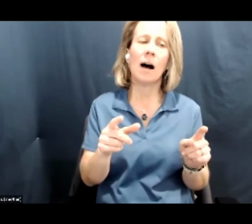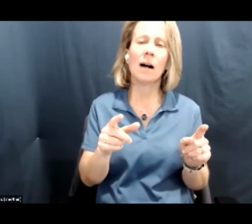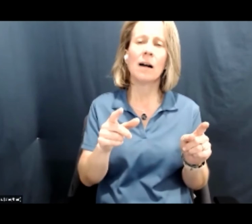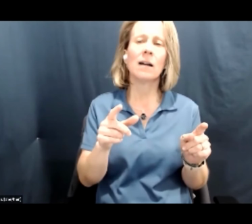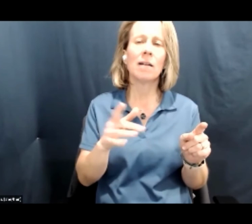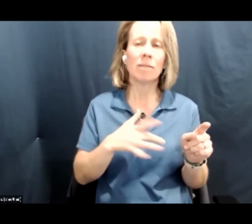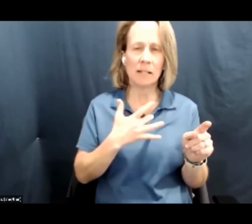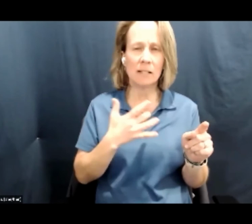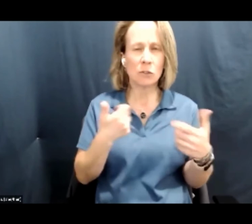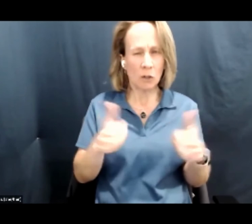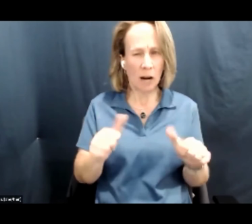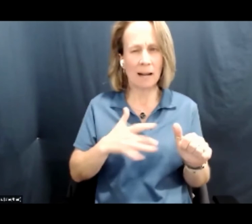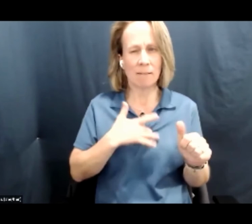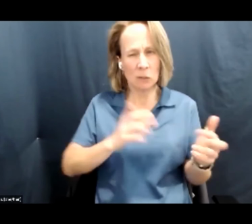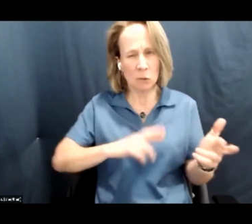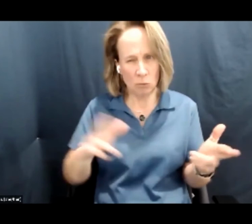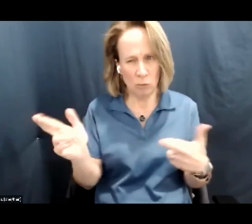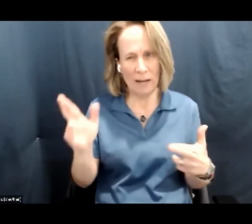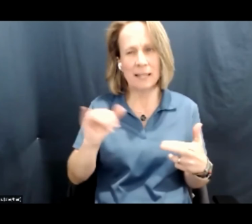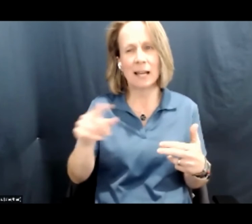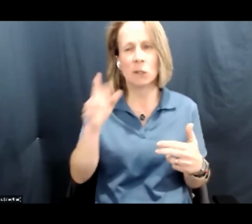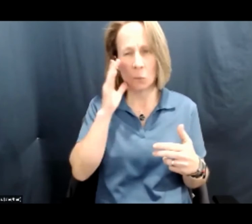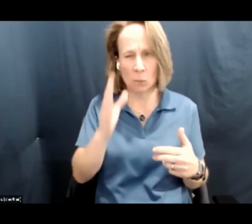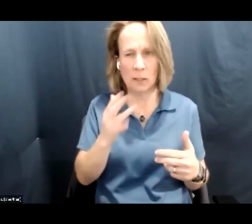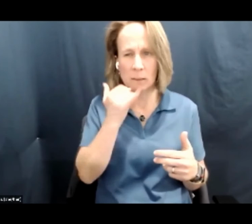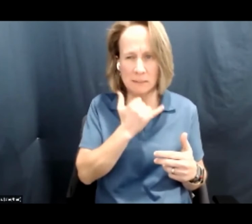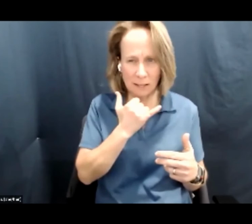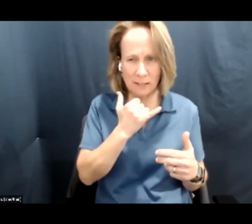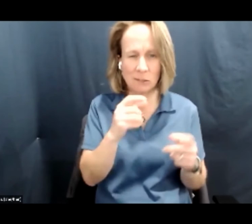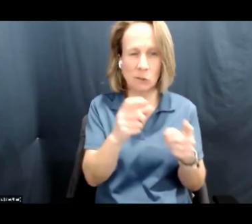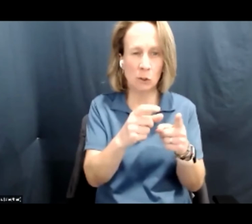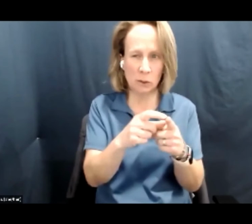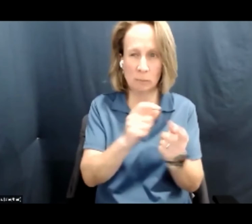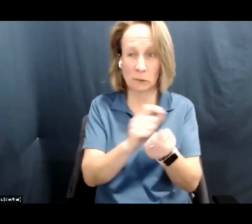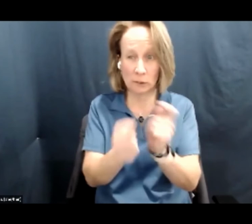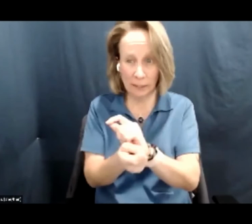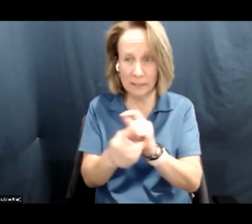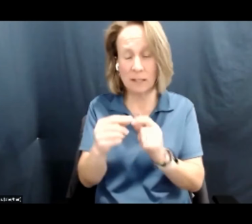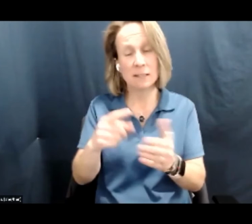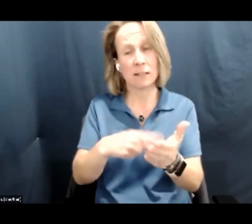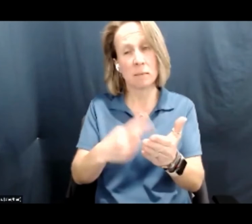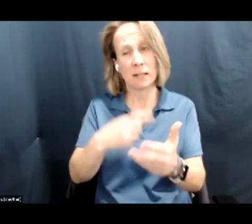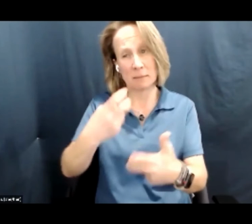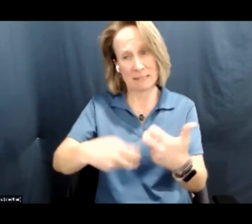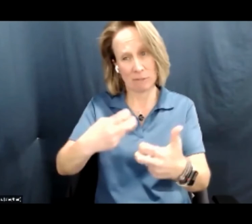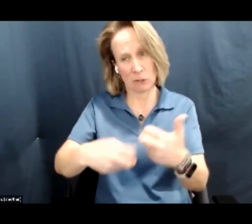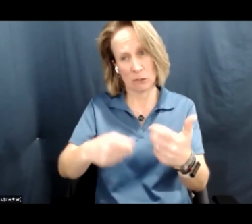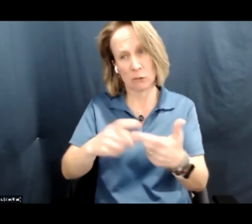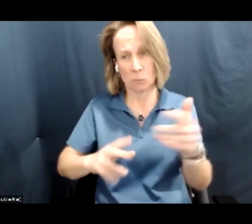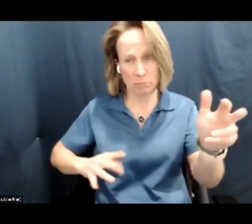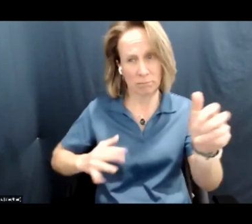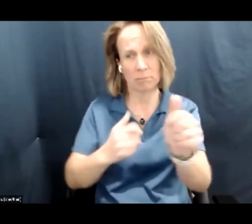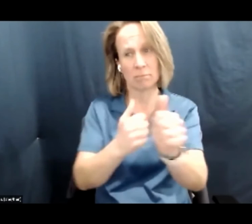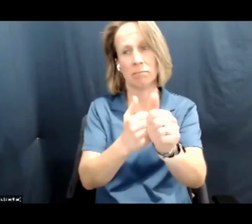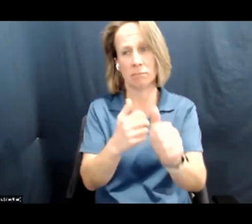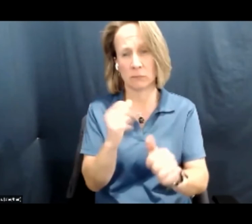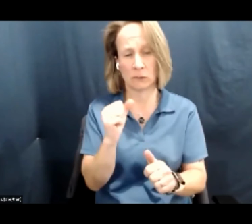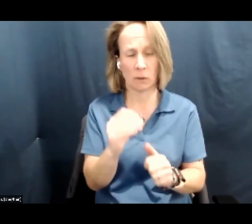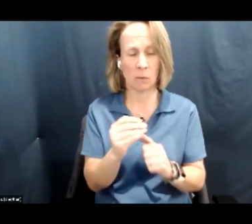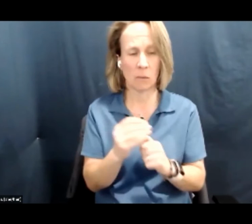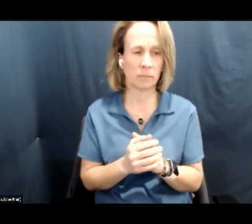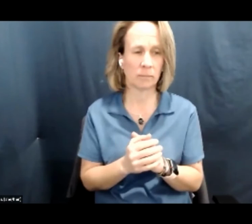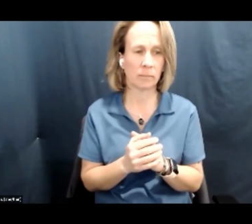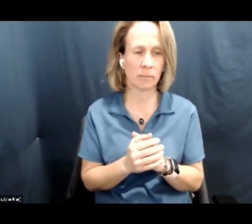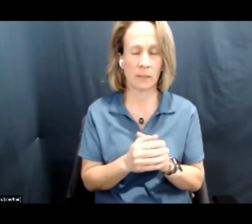mistakes and terms change, and it can be difficult sometimes to keep up with those changes. And so we also